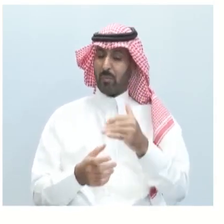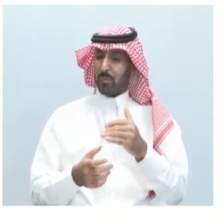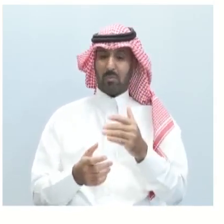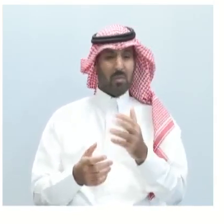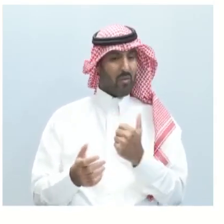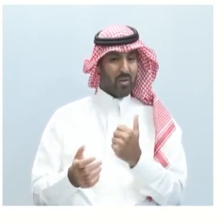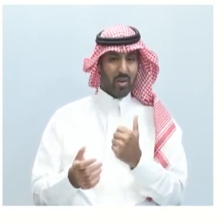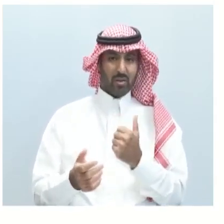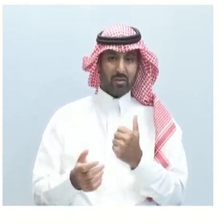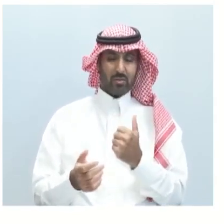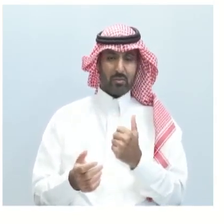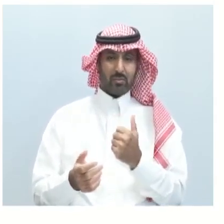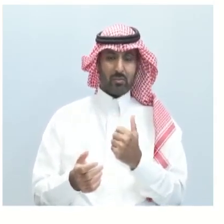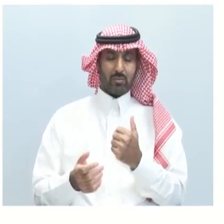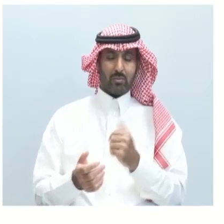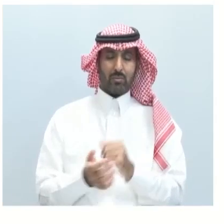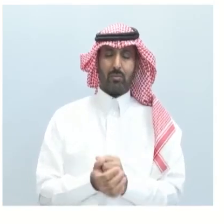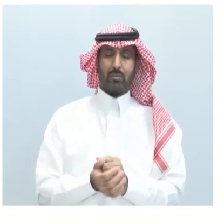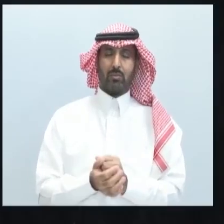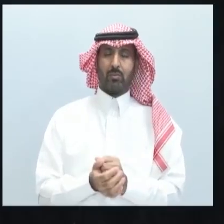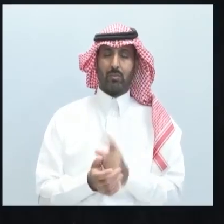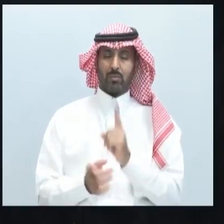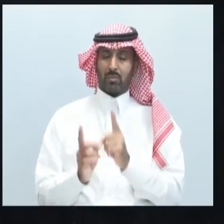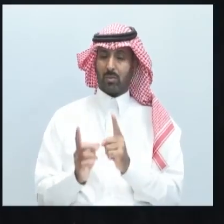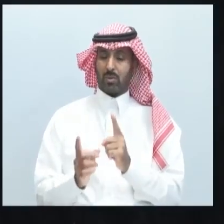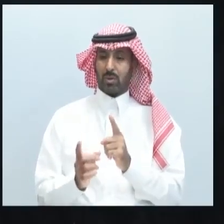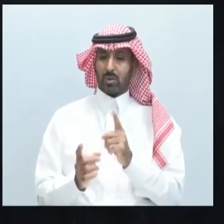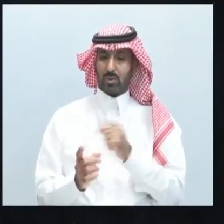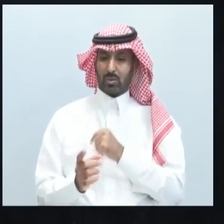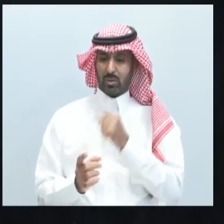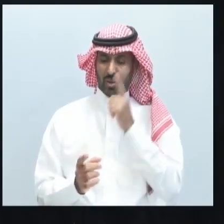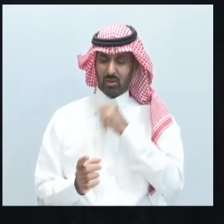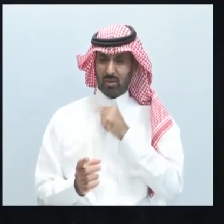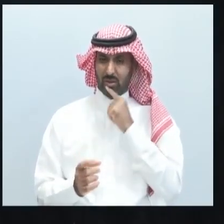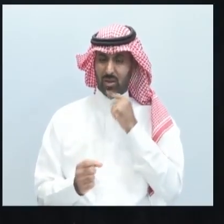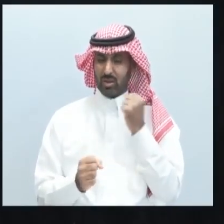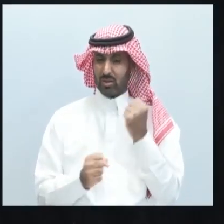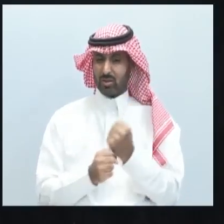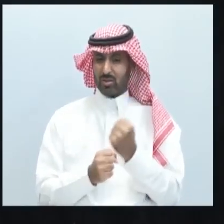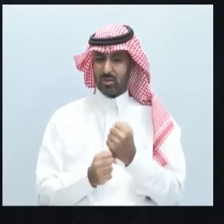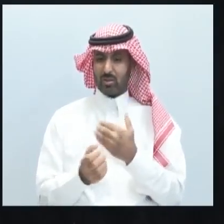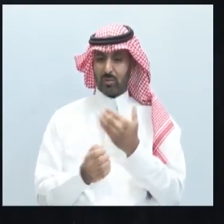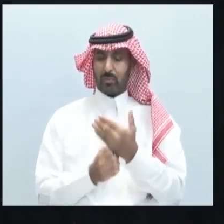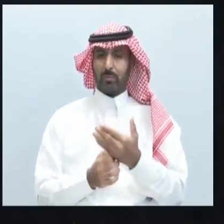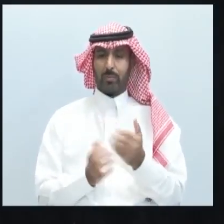Now, here, there must be personal chores that you have to finish.